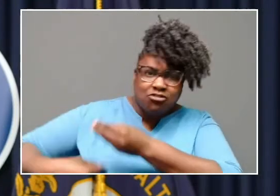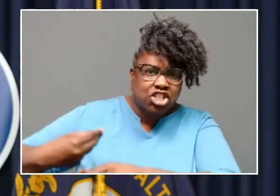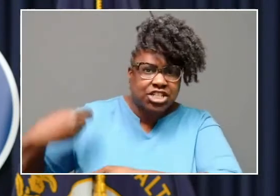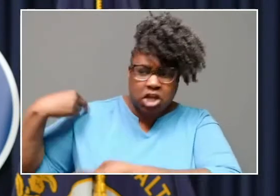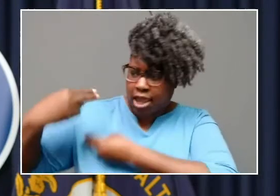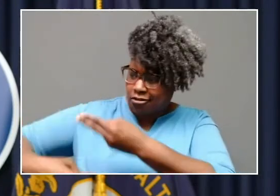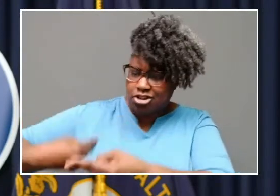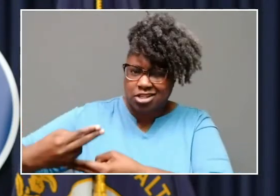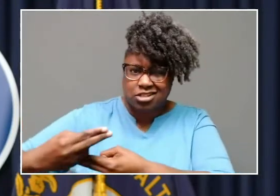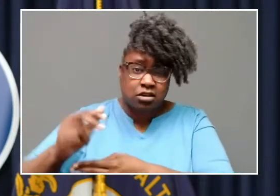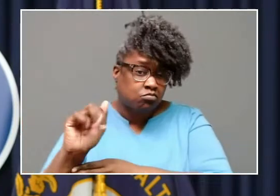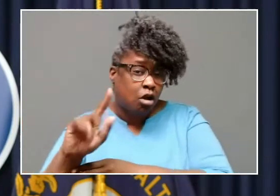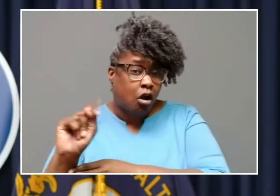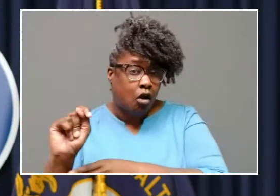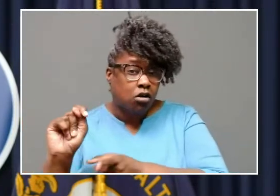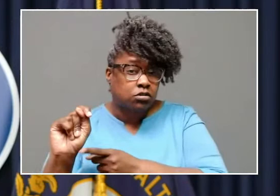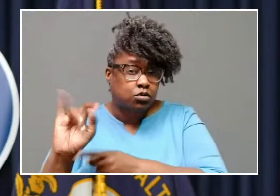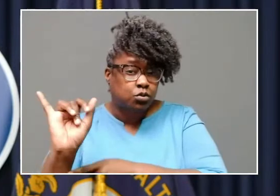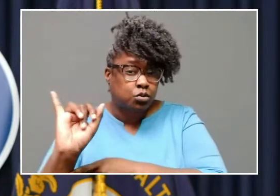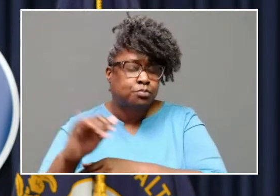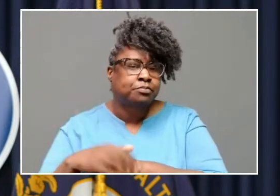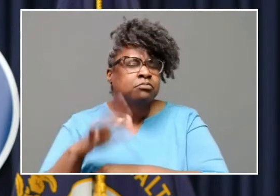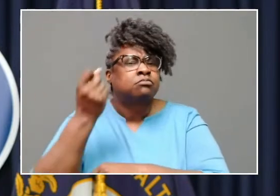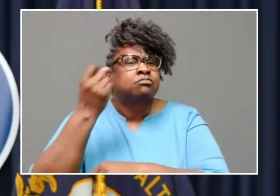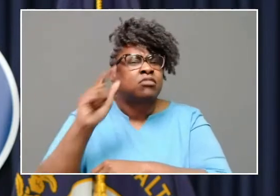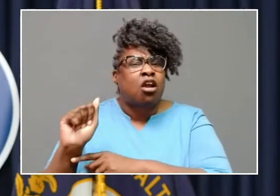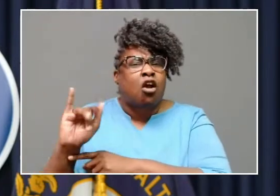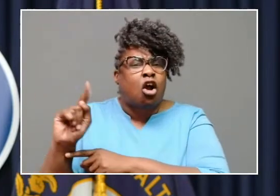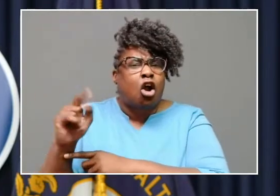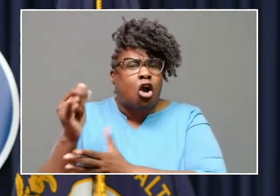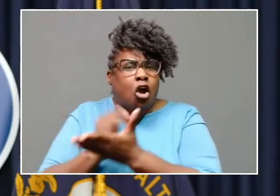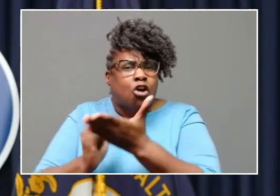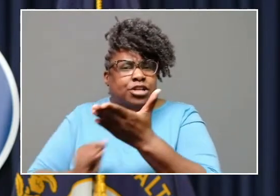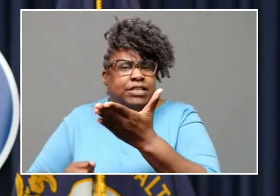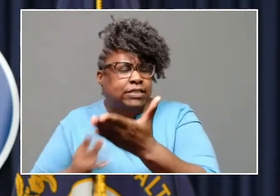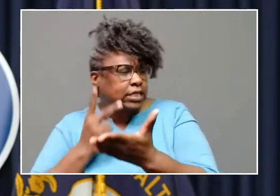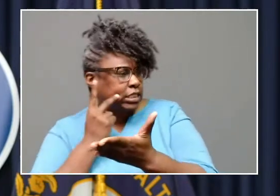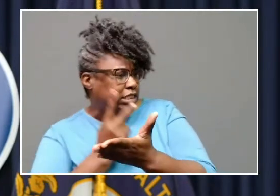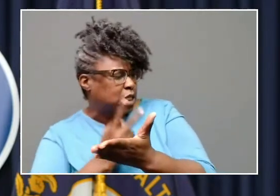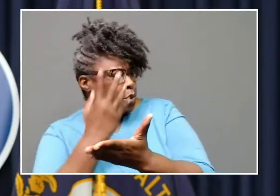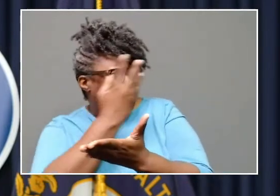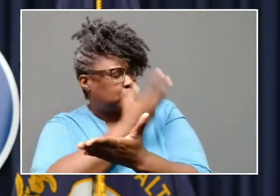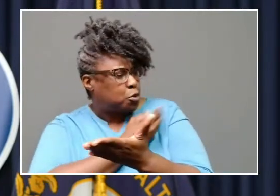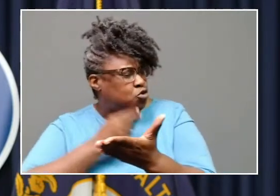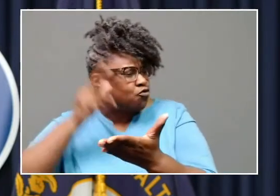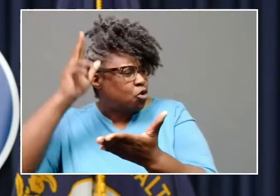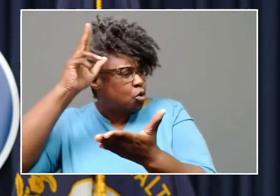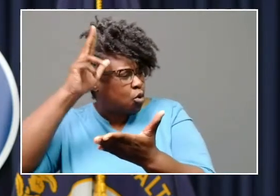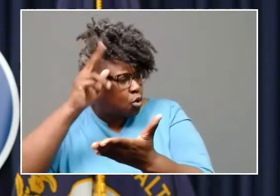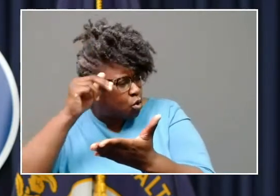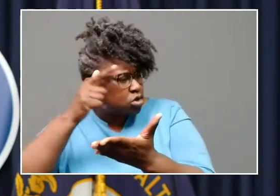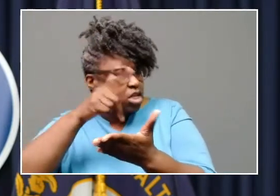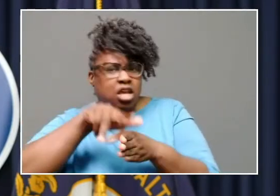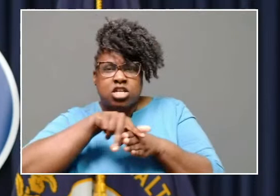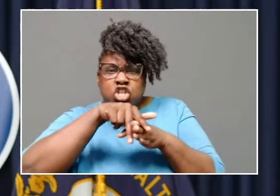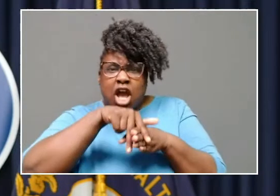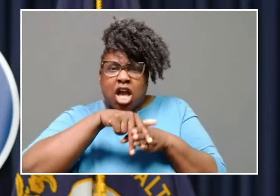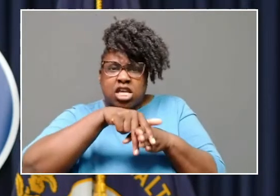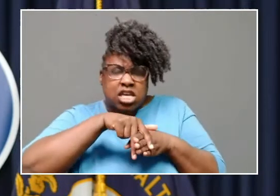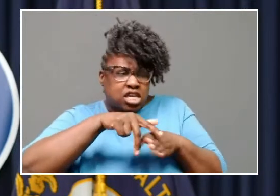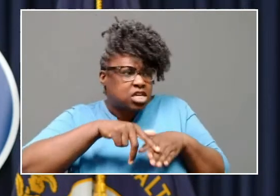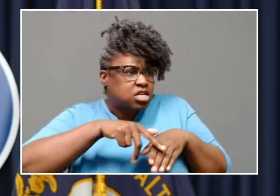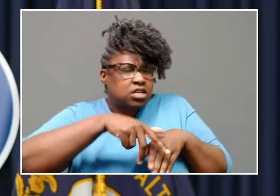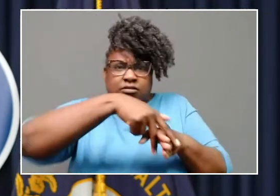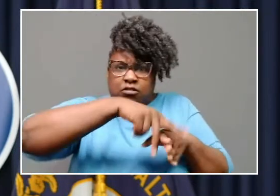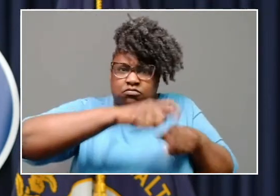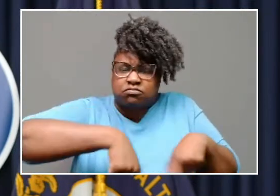ages, artists have been inspired by the Derby, the beauty and power of the horses, the skill and the strength of the jockey working in the colorful silks, and